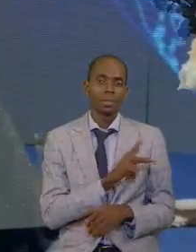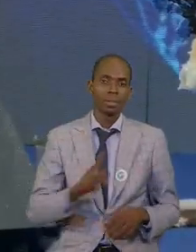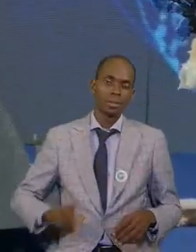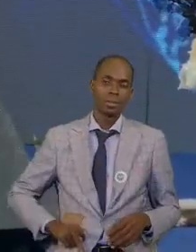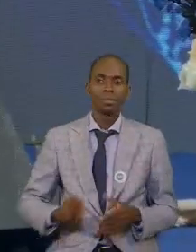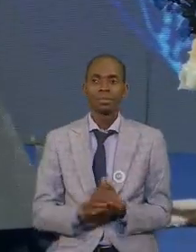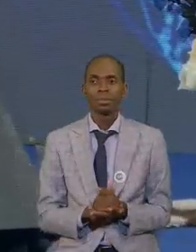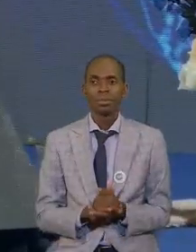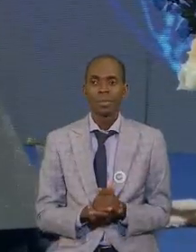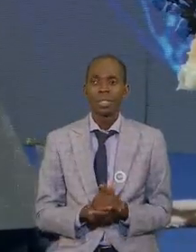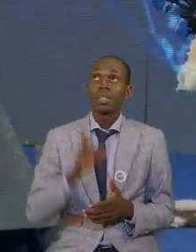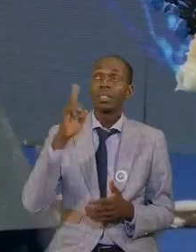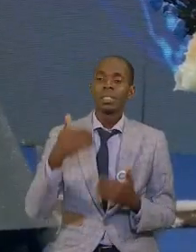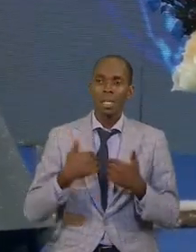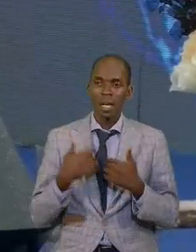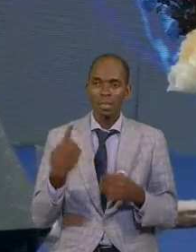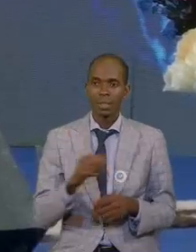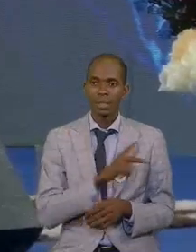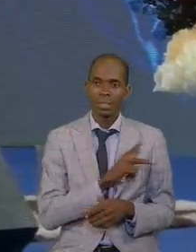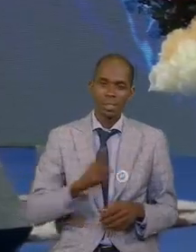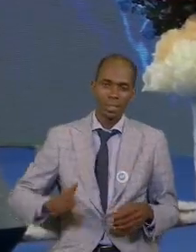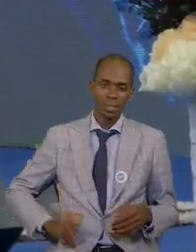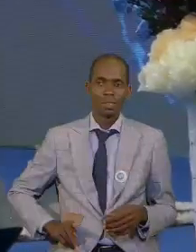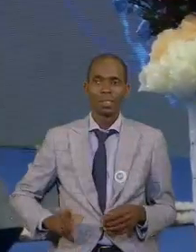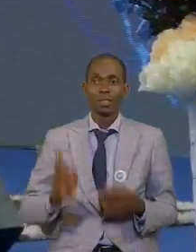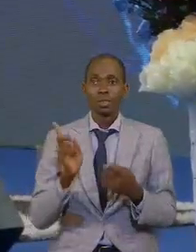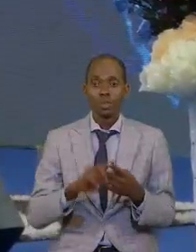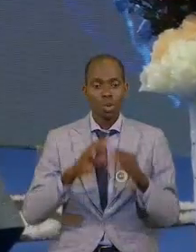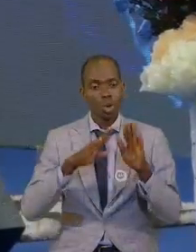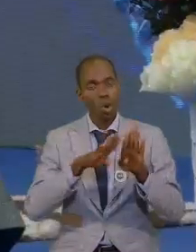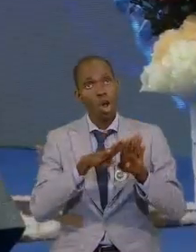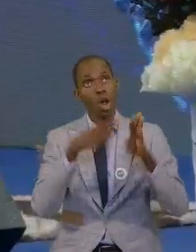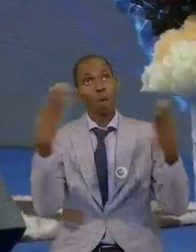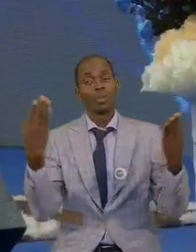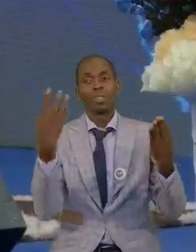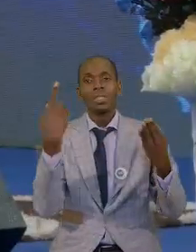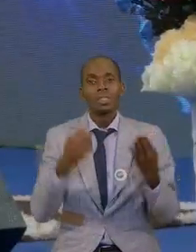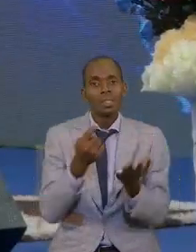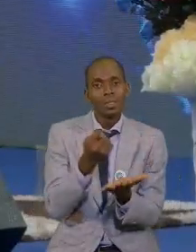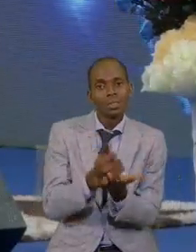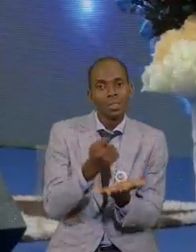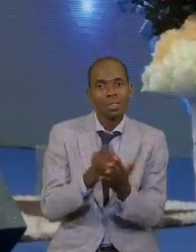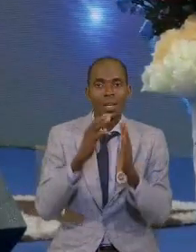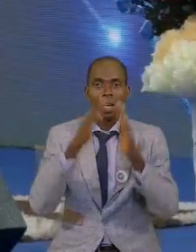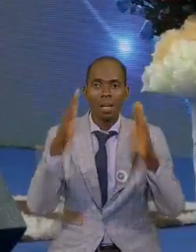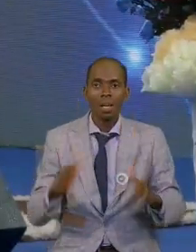He has the key, the clay. He has the key to open the treasure house of heaven.